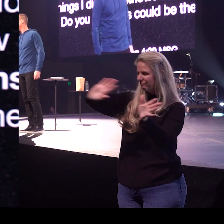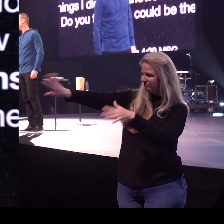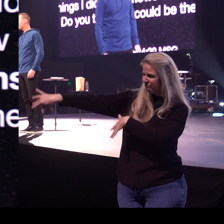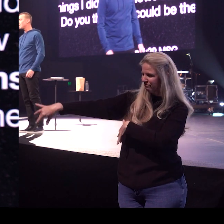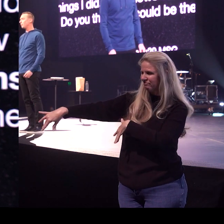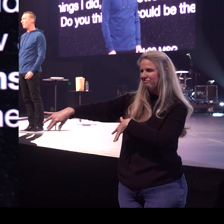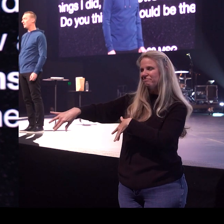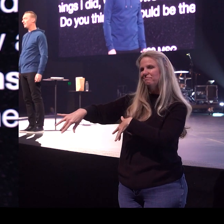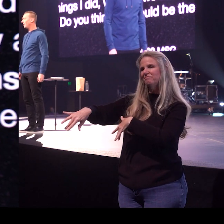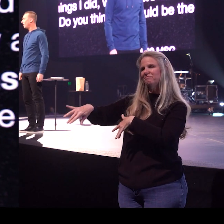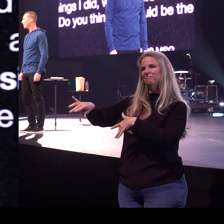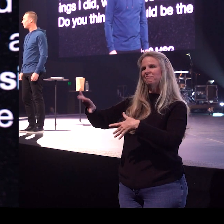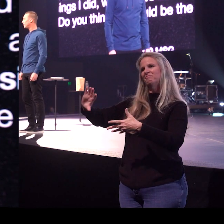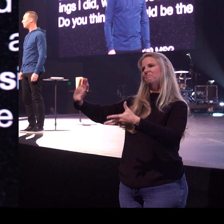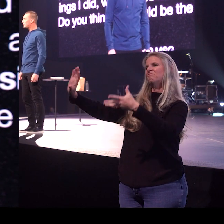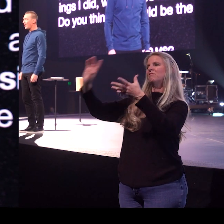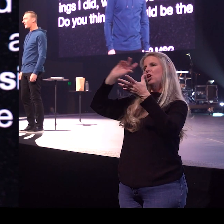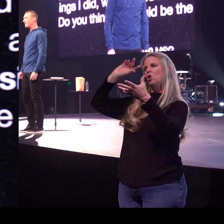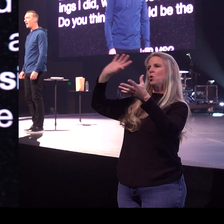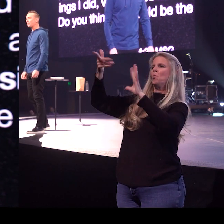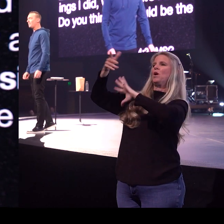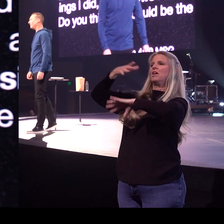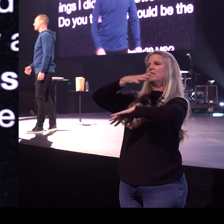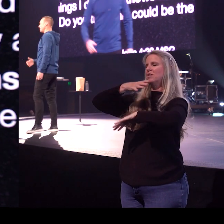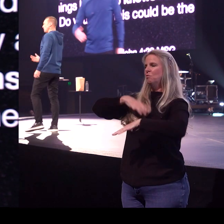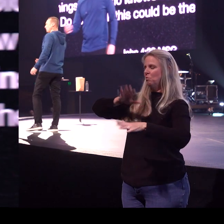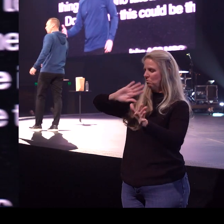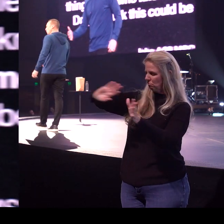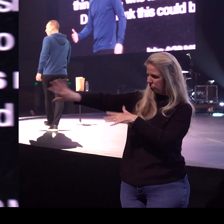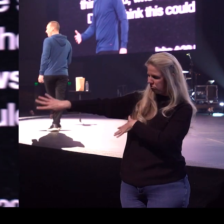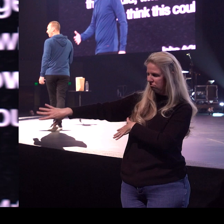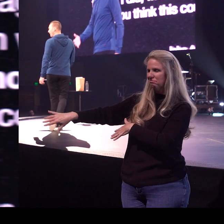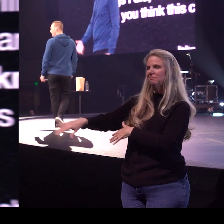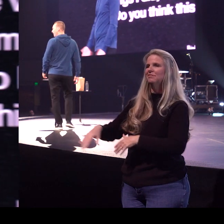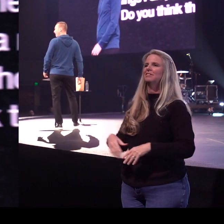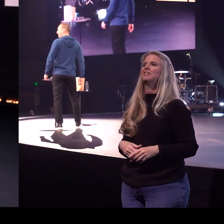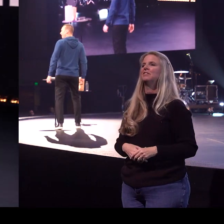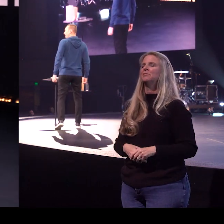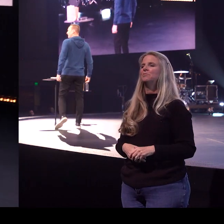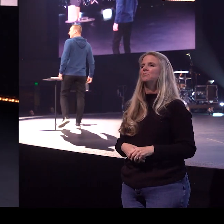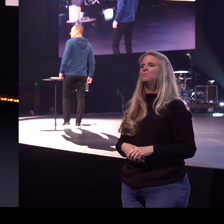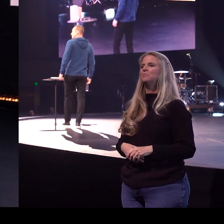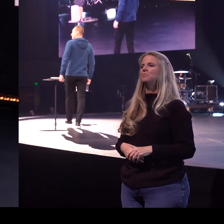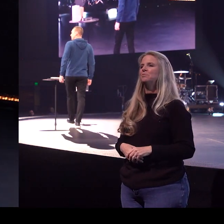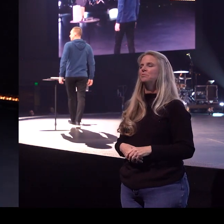face, messed up woman. You're jacked up. I'm not listening to you.